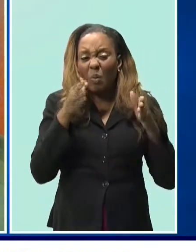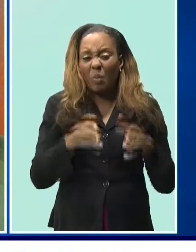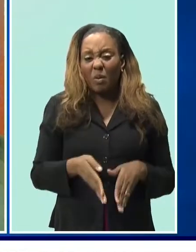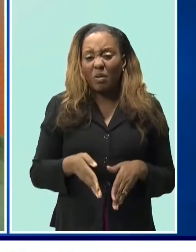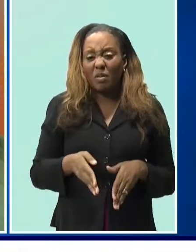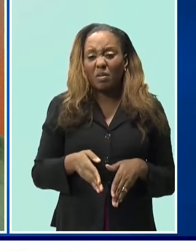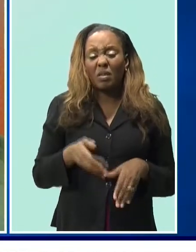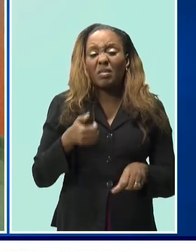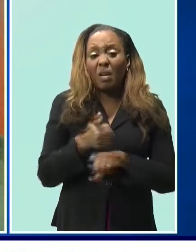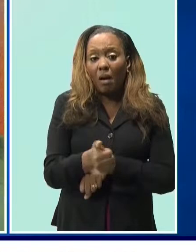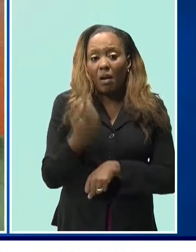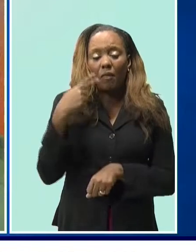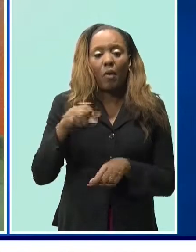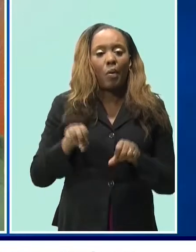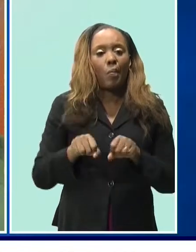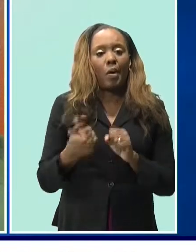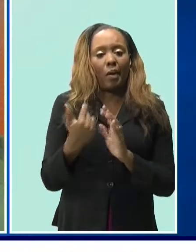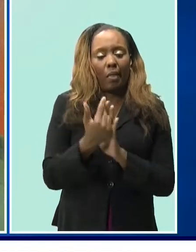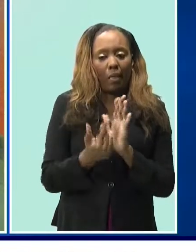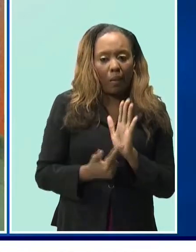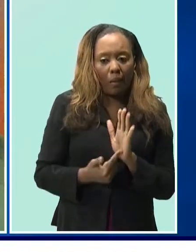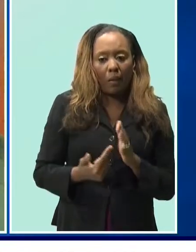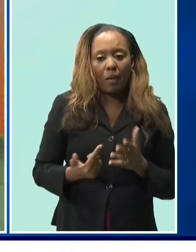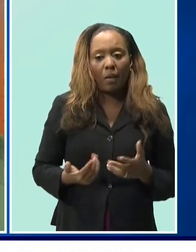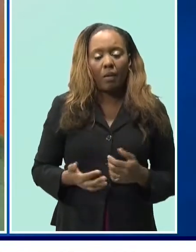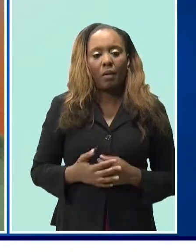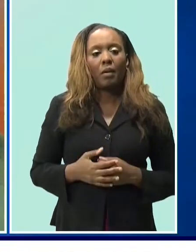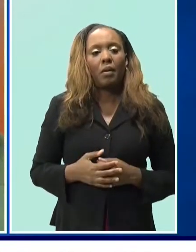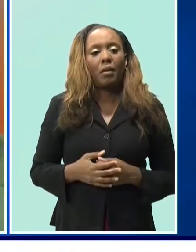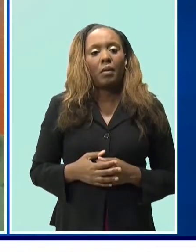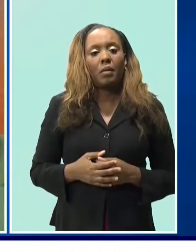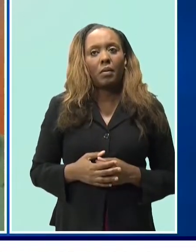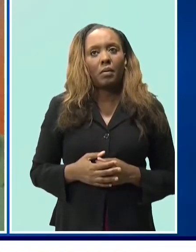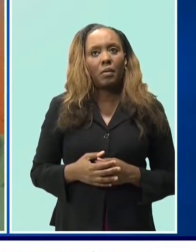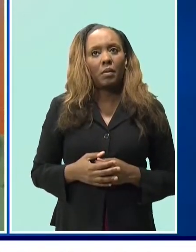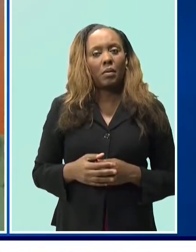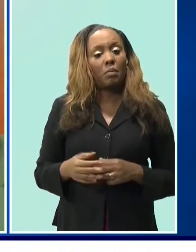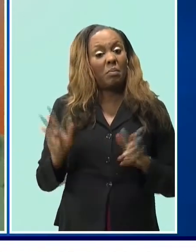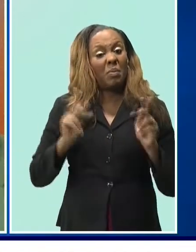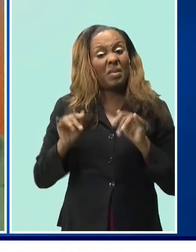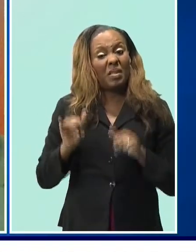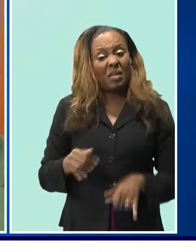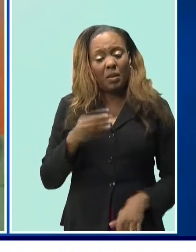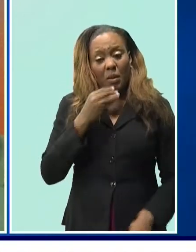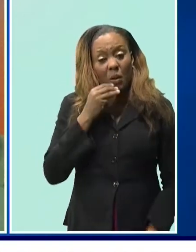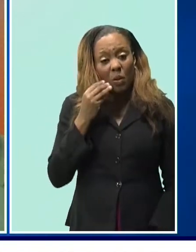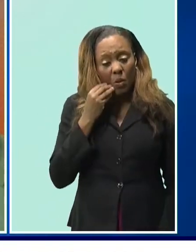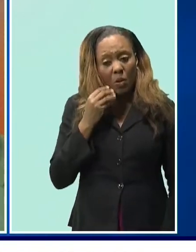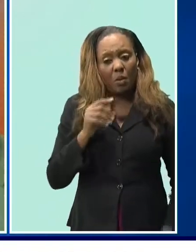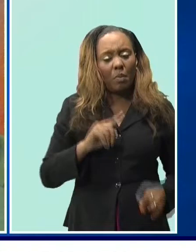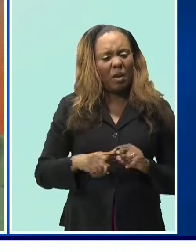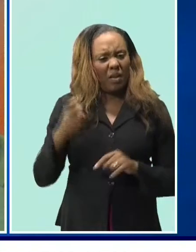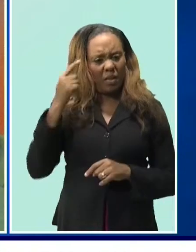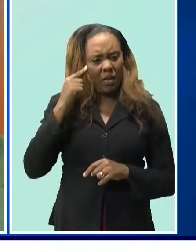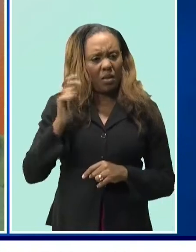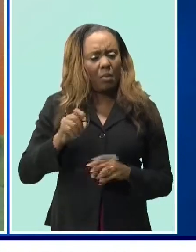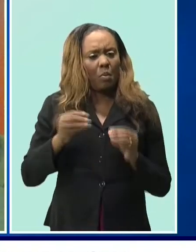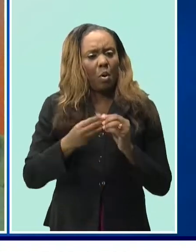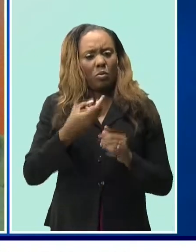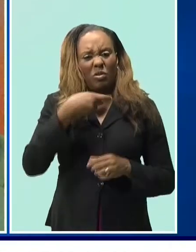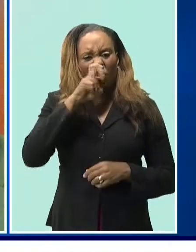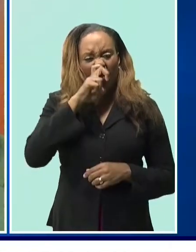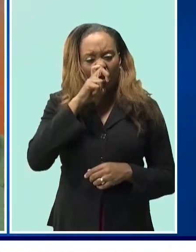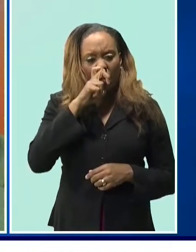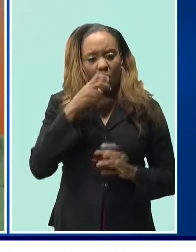curfew amid your pleas for people to stay inside, should there be stricter enforcement of that